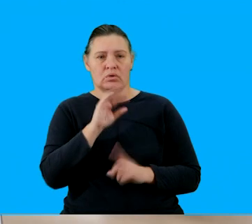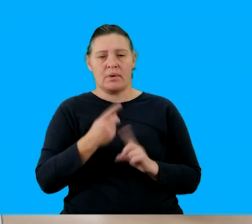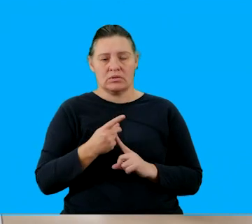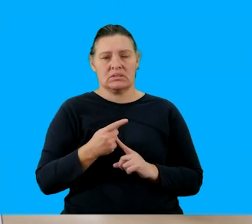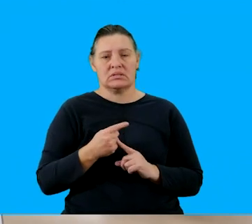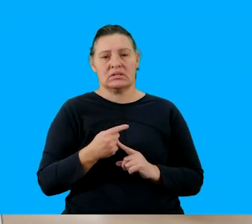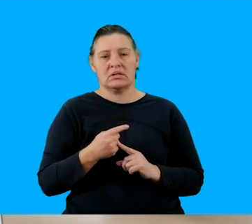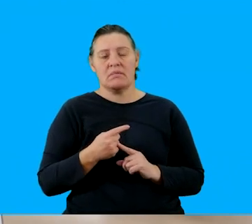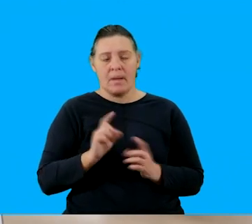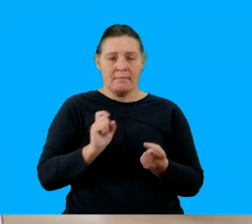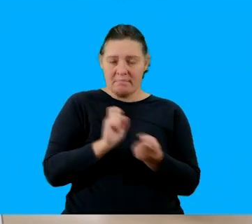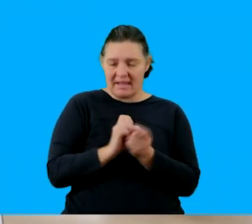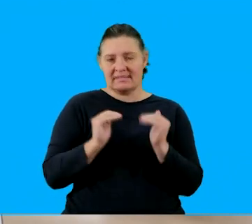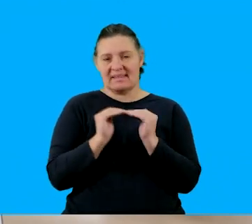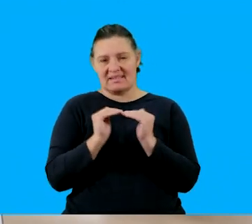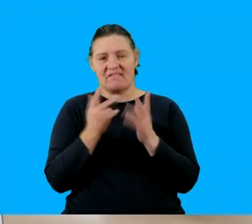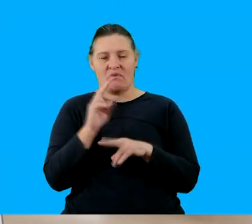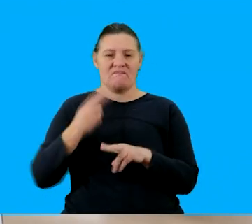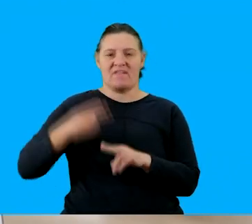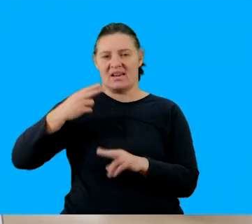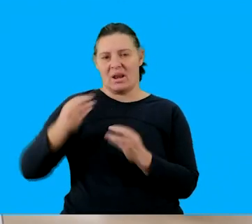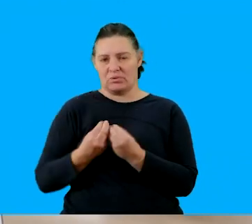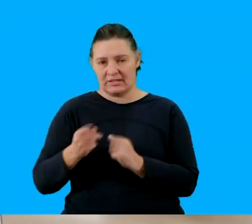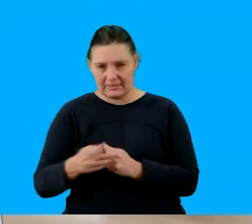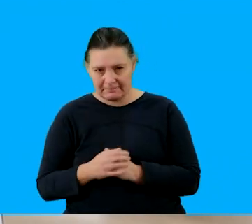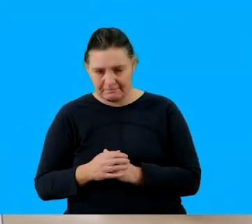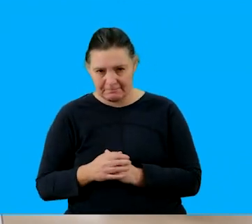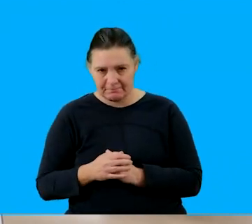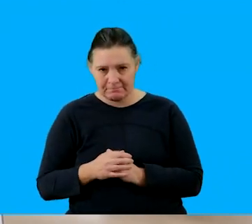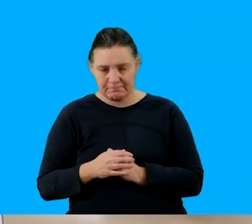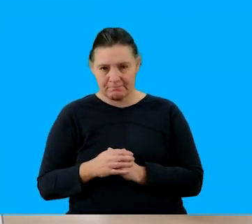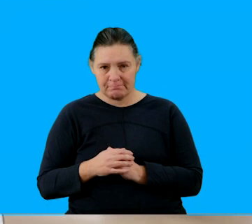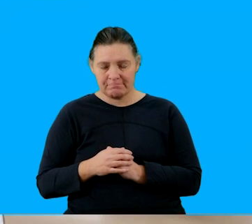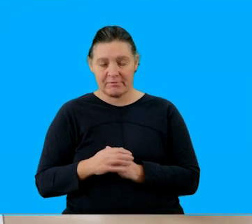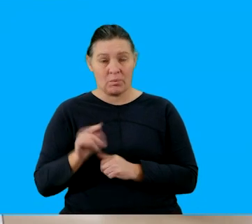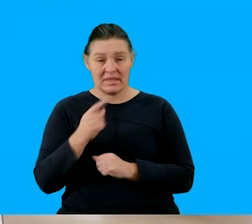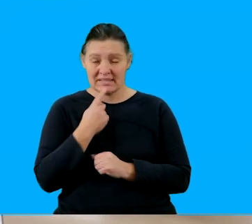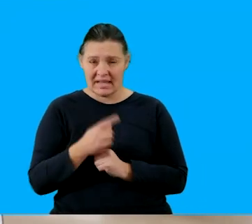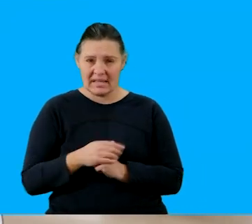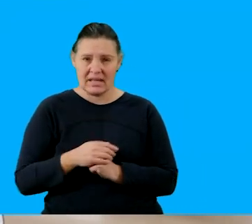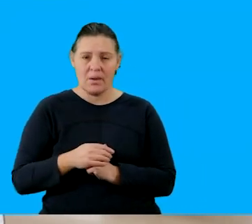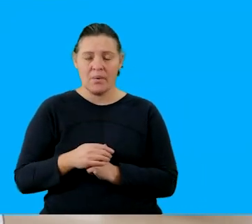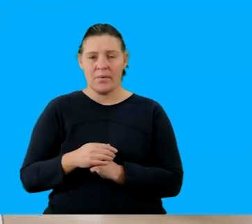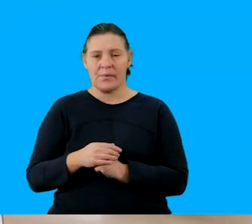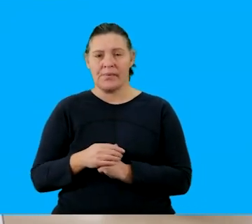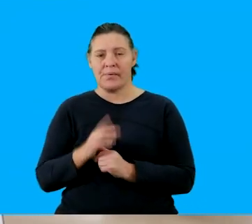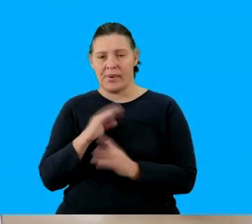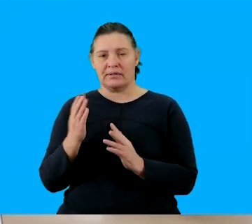about meeting the standards for a final product. So with that said, let us